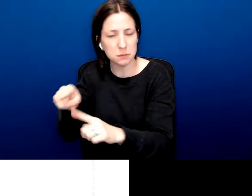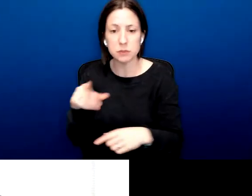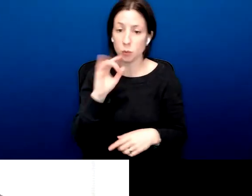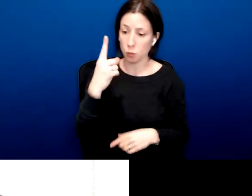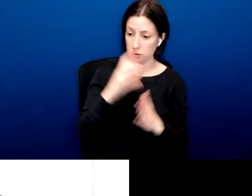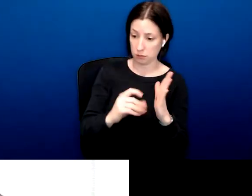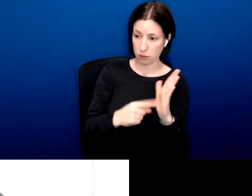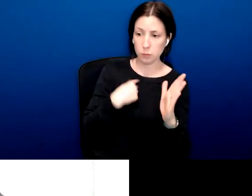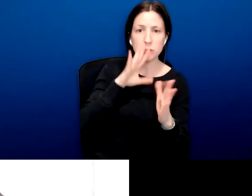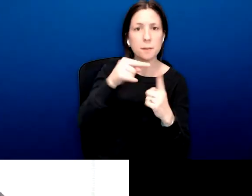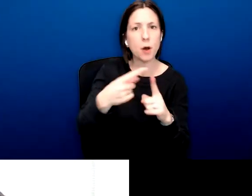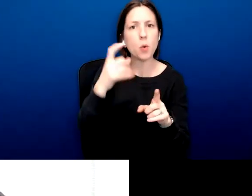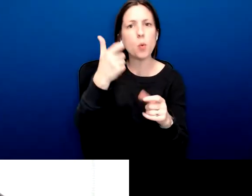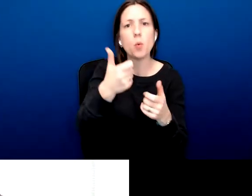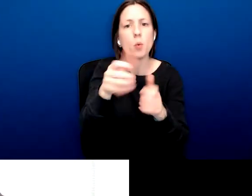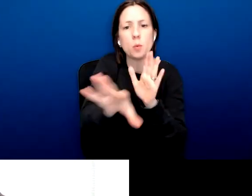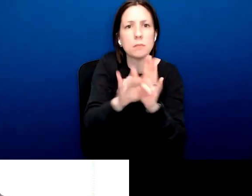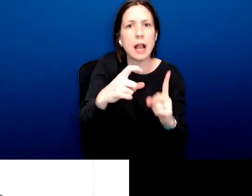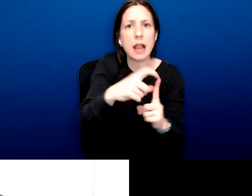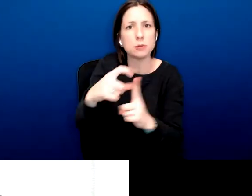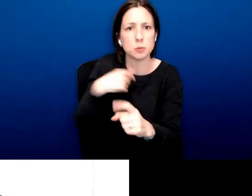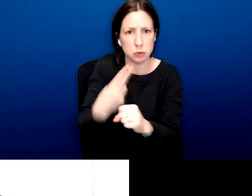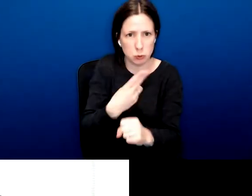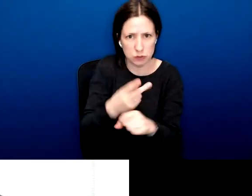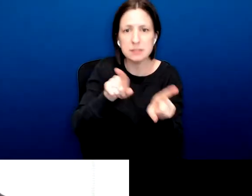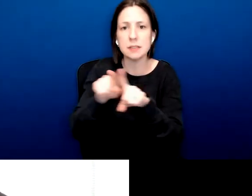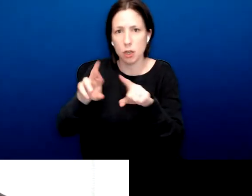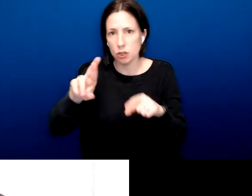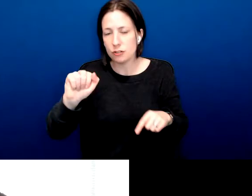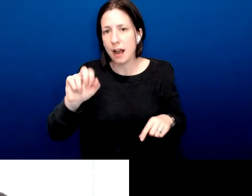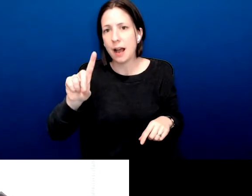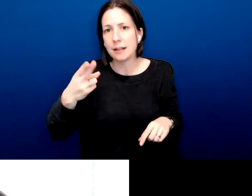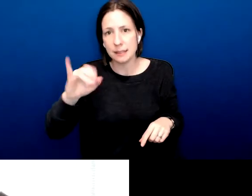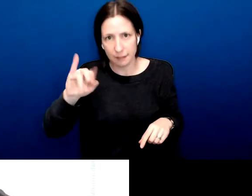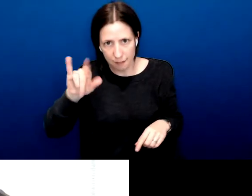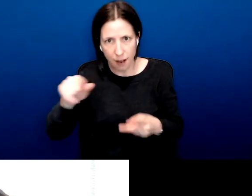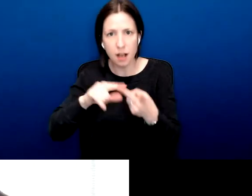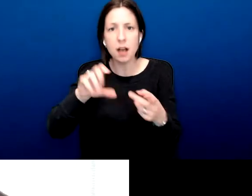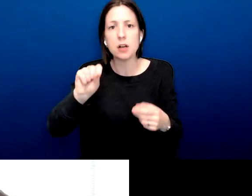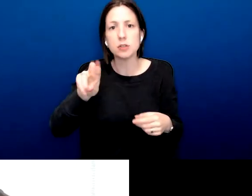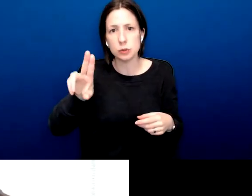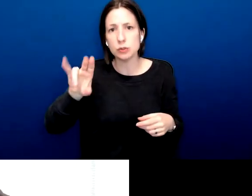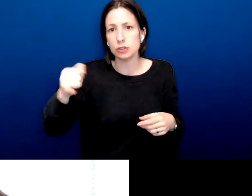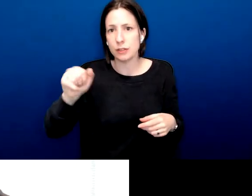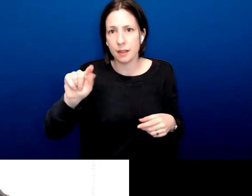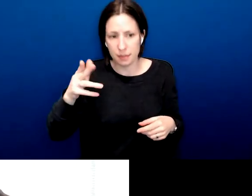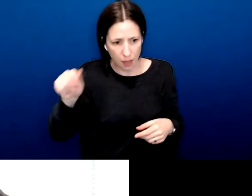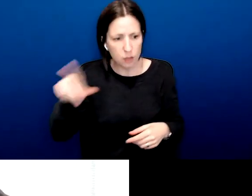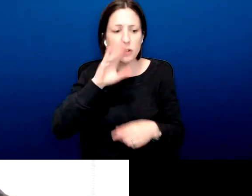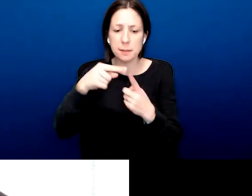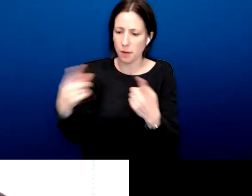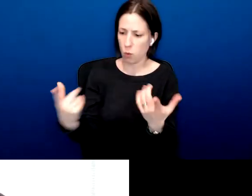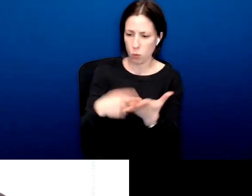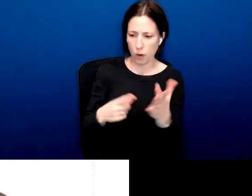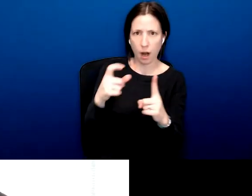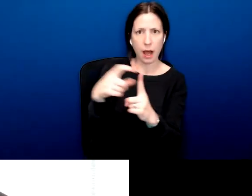And I also want to highlight that Radhika and Sujatha, in your chapter as well, you talk about this language that we use,